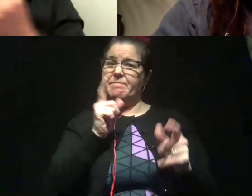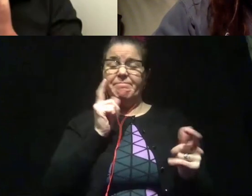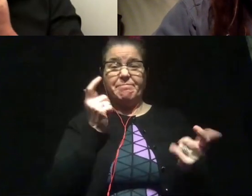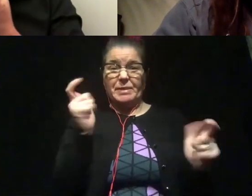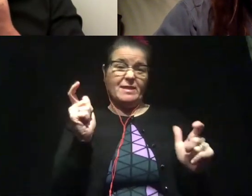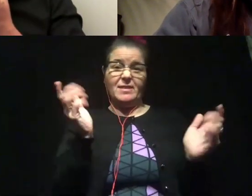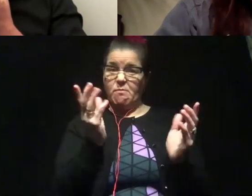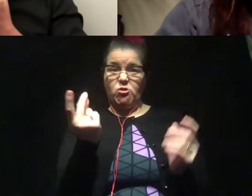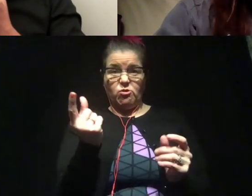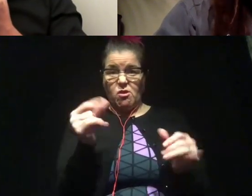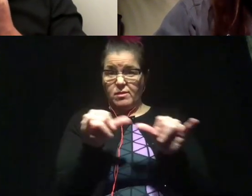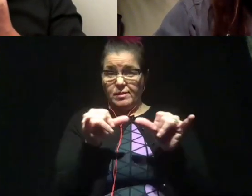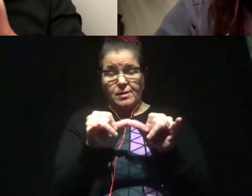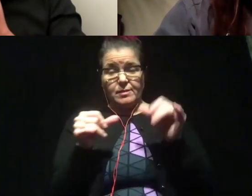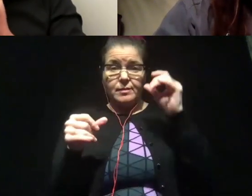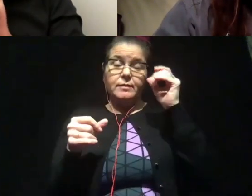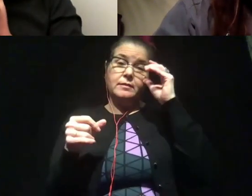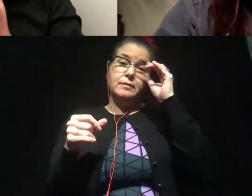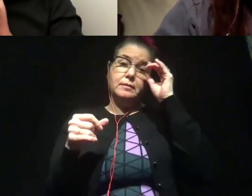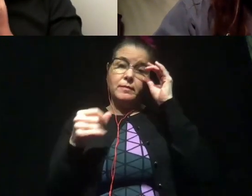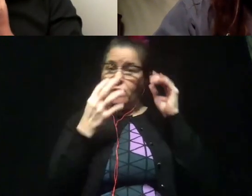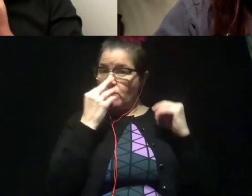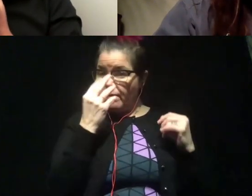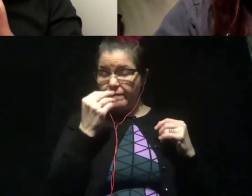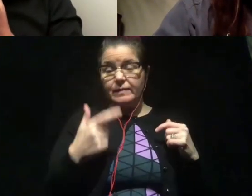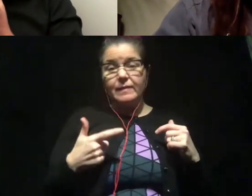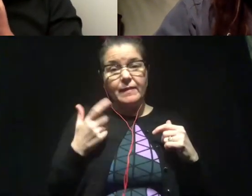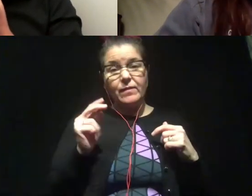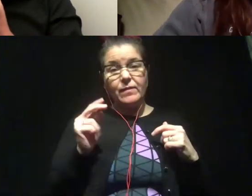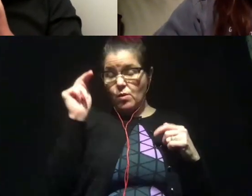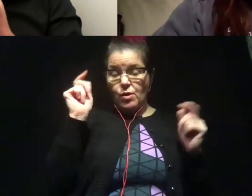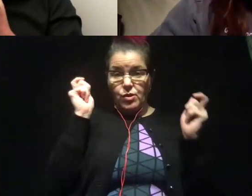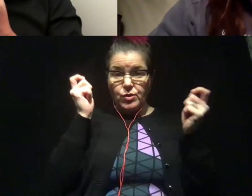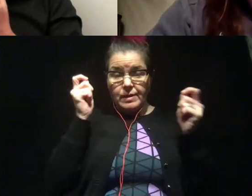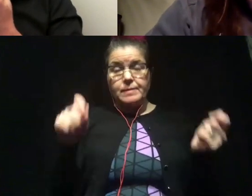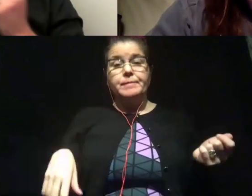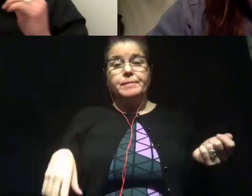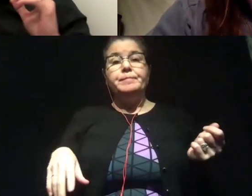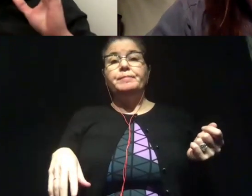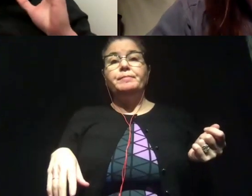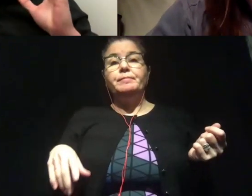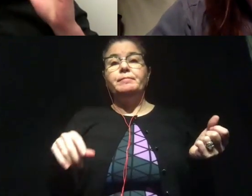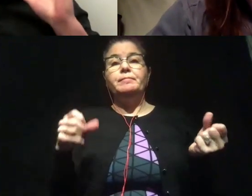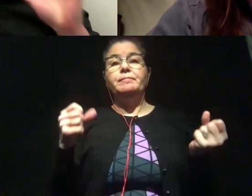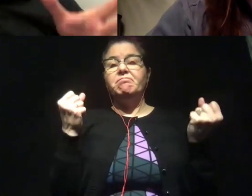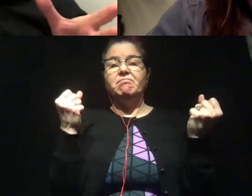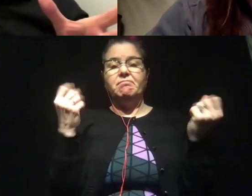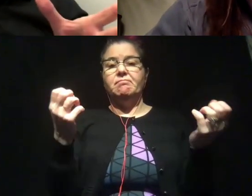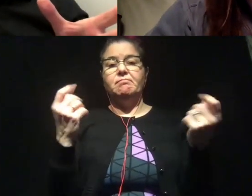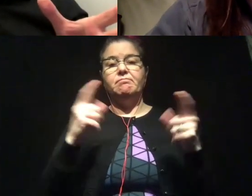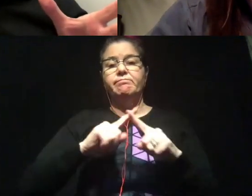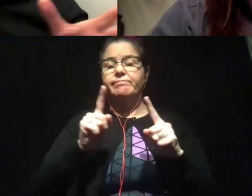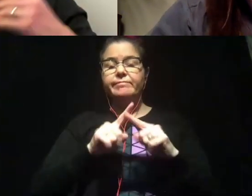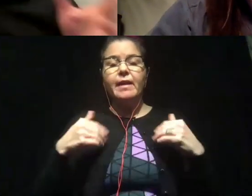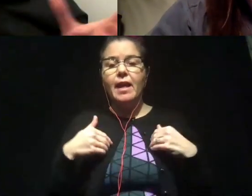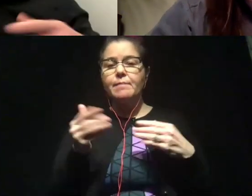dogs. There's Arctic wolves that live up in North Greenland. There's a lot of animals and fish in